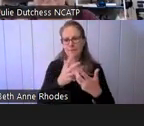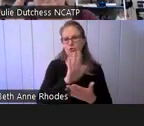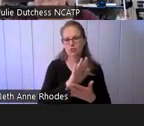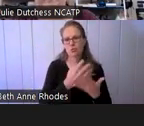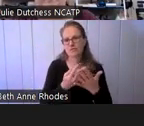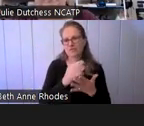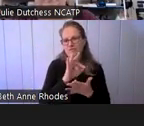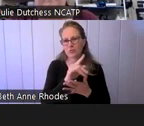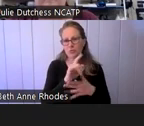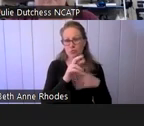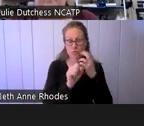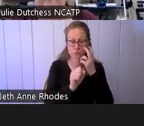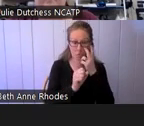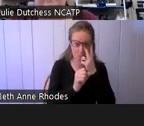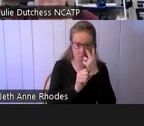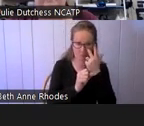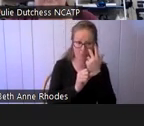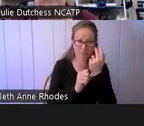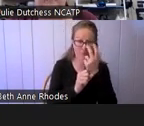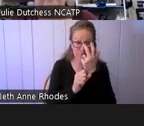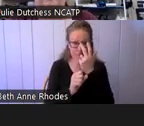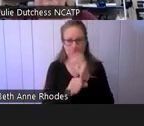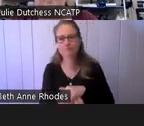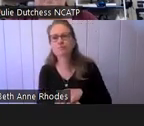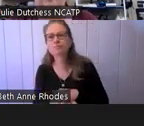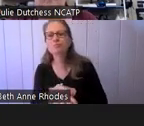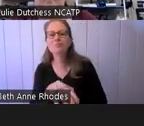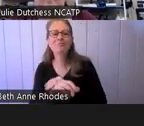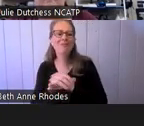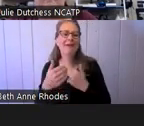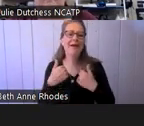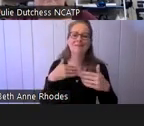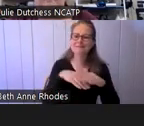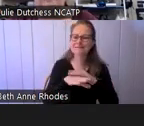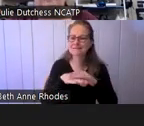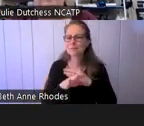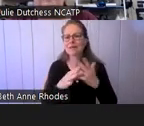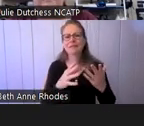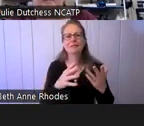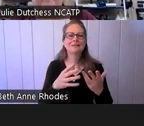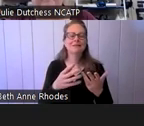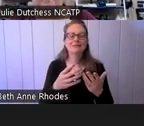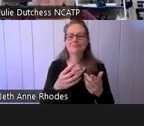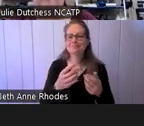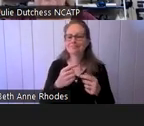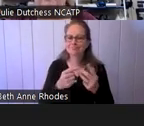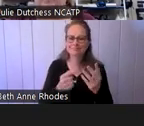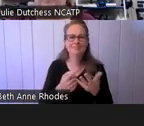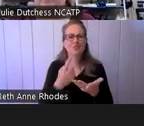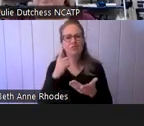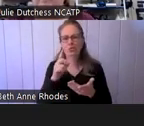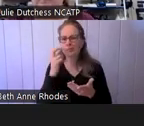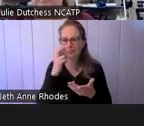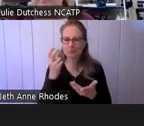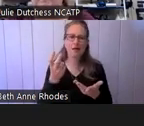iAccessibility.com, you can see there where it's like accessible, fun and games, blind, cognitive and intellectual, deaf, deaf blind,